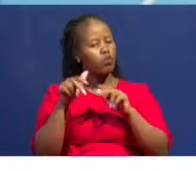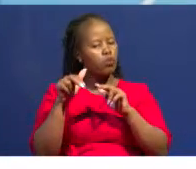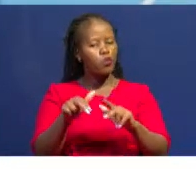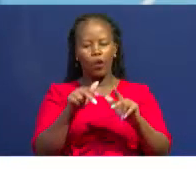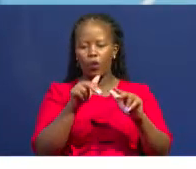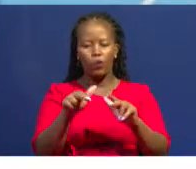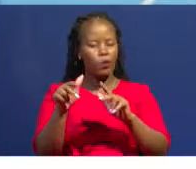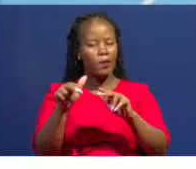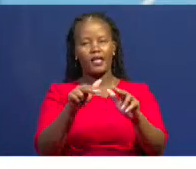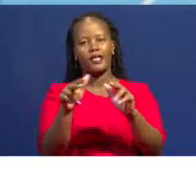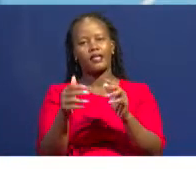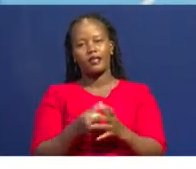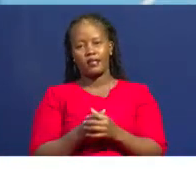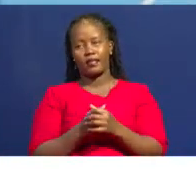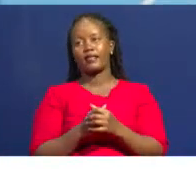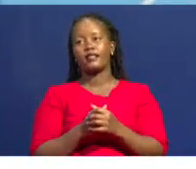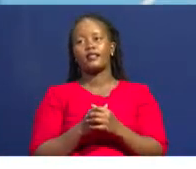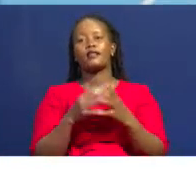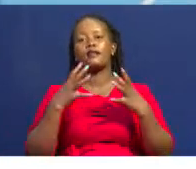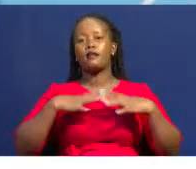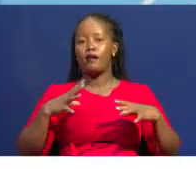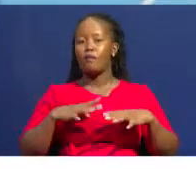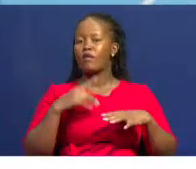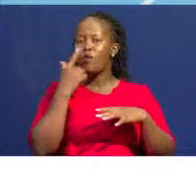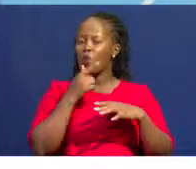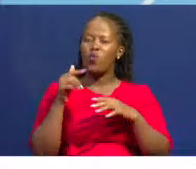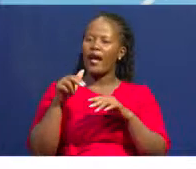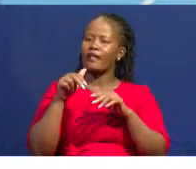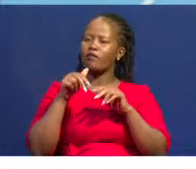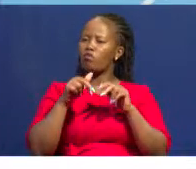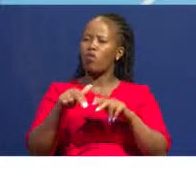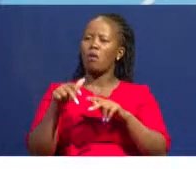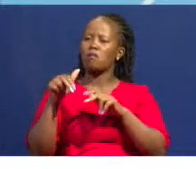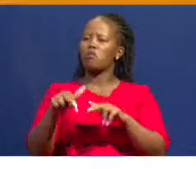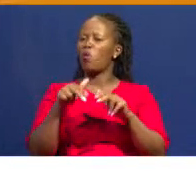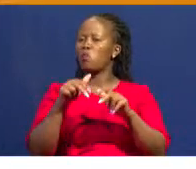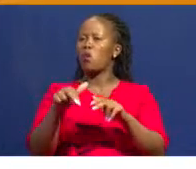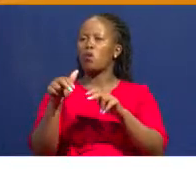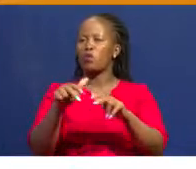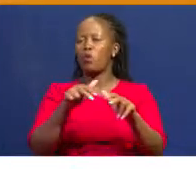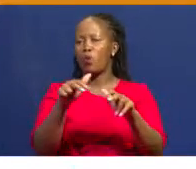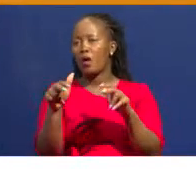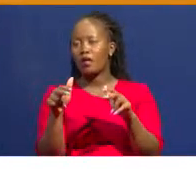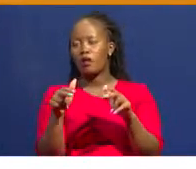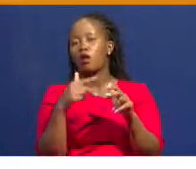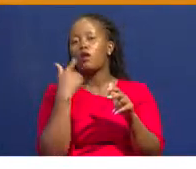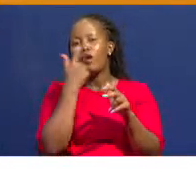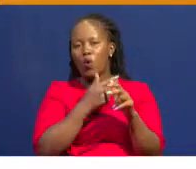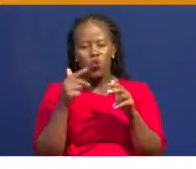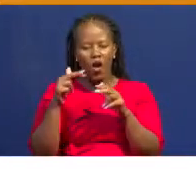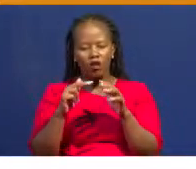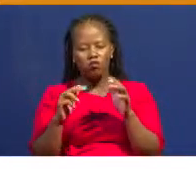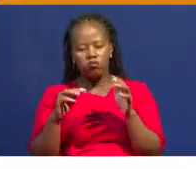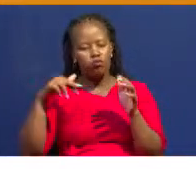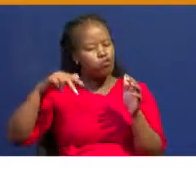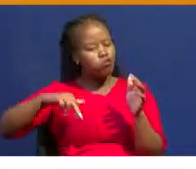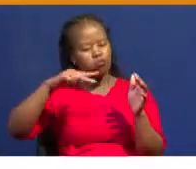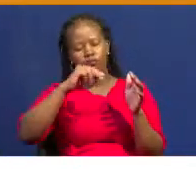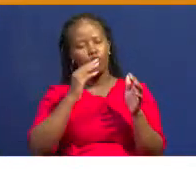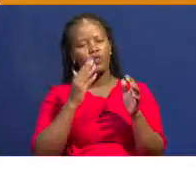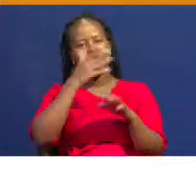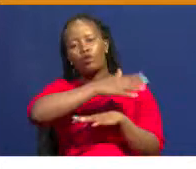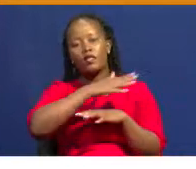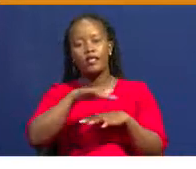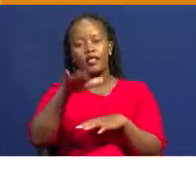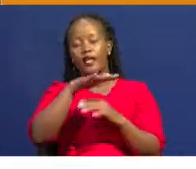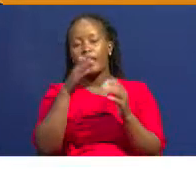rate of fatalities. Pedestrians may be people or crossing roads as